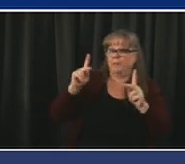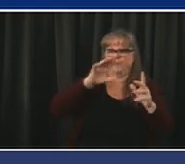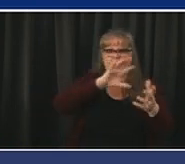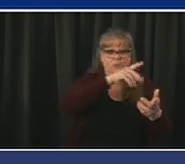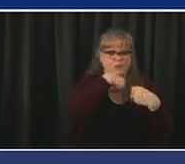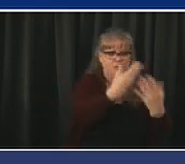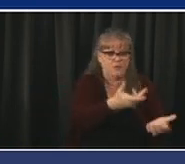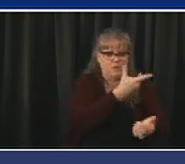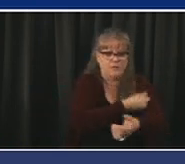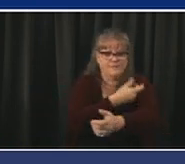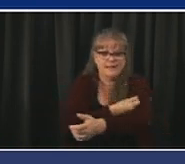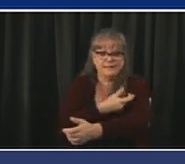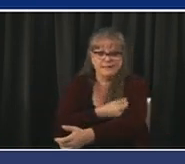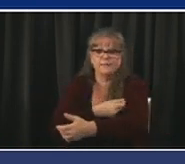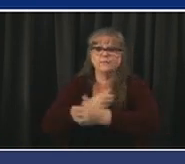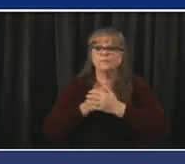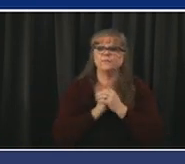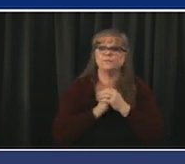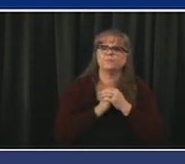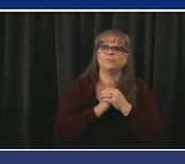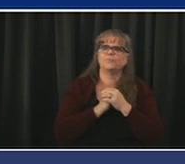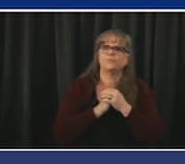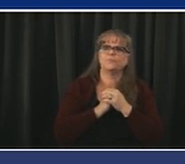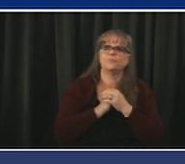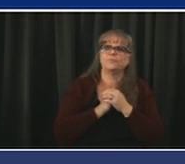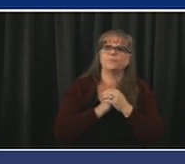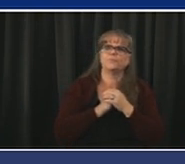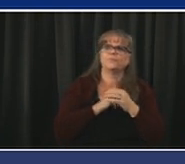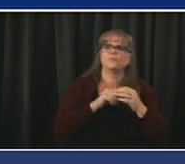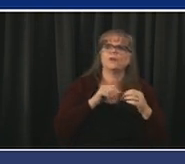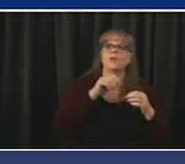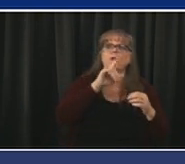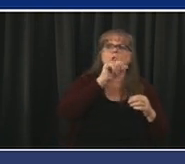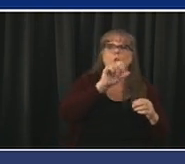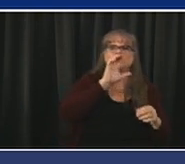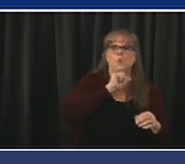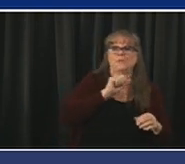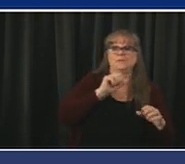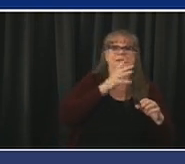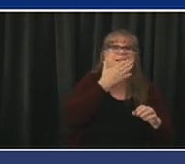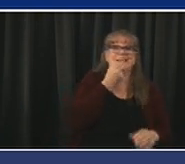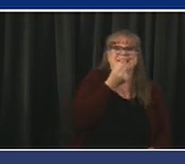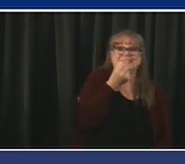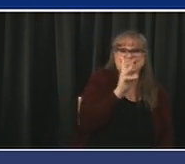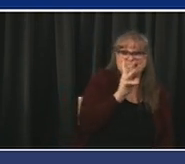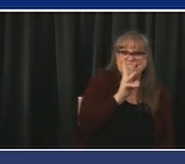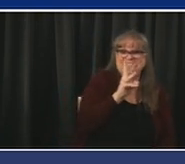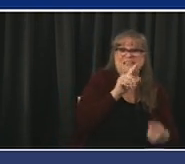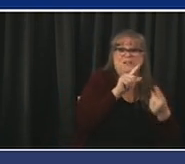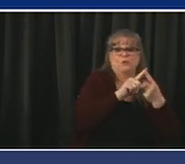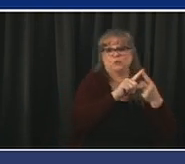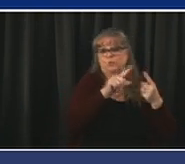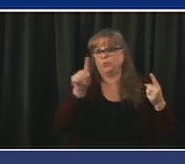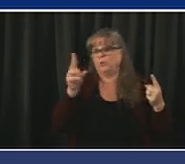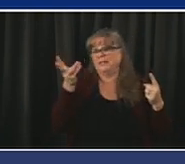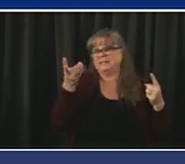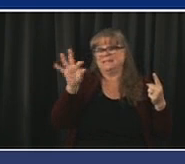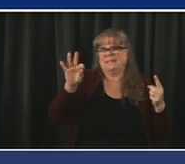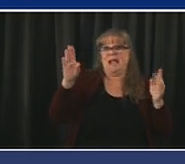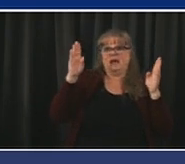finally, Coloradans who are 16 to 59 with 2 or more of these comorbidities will receive the vaccine in a similar